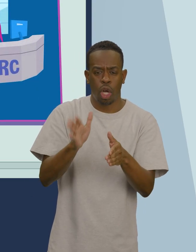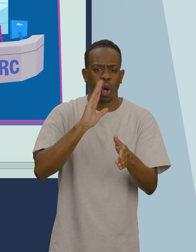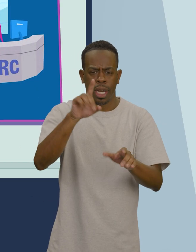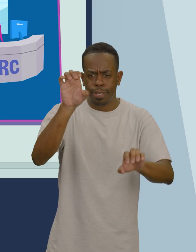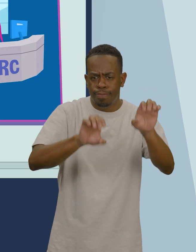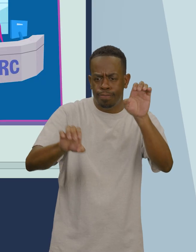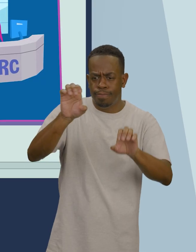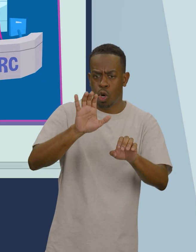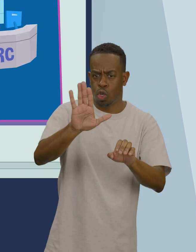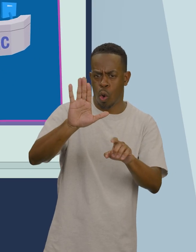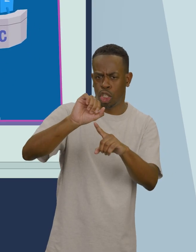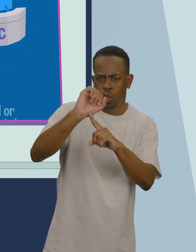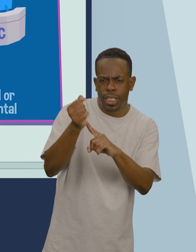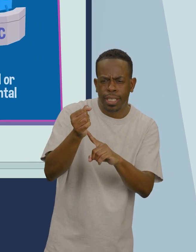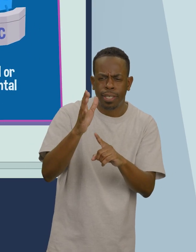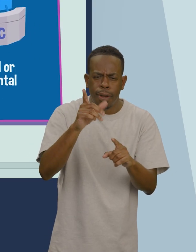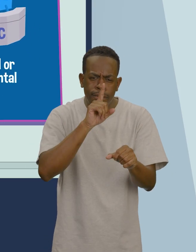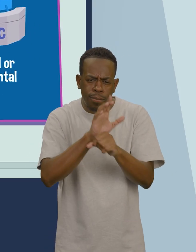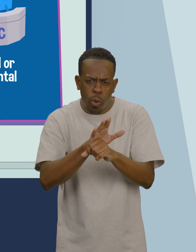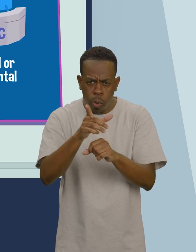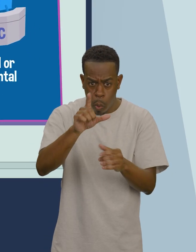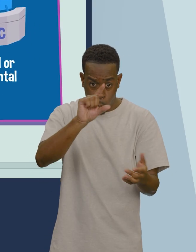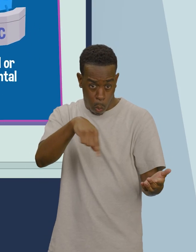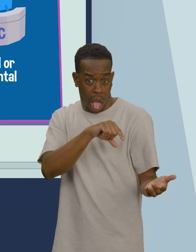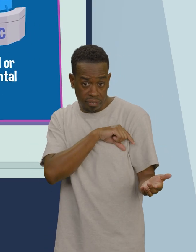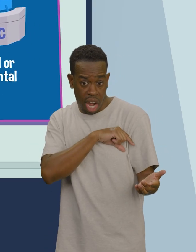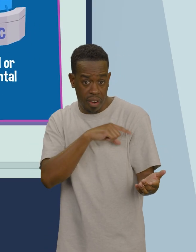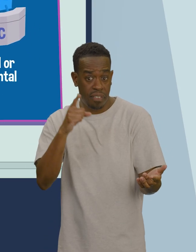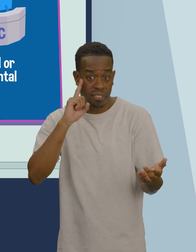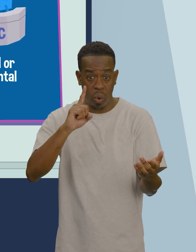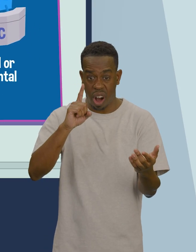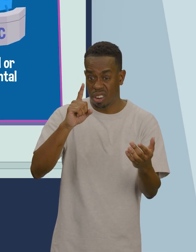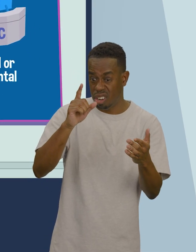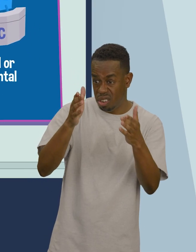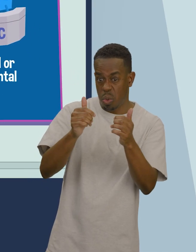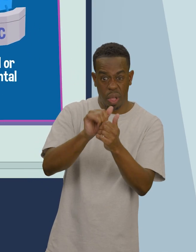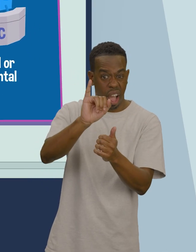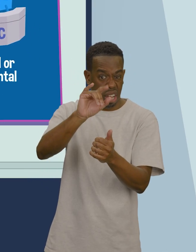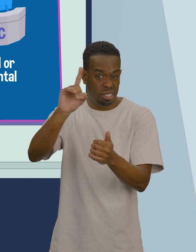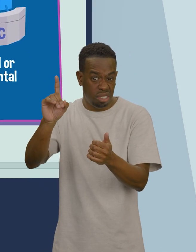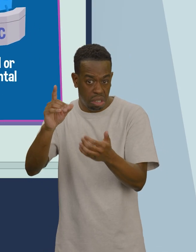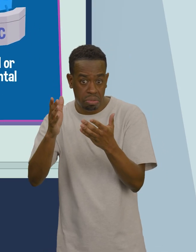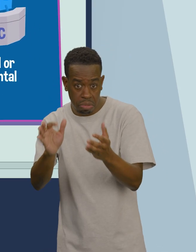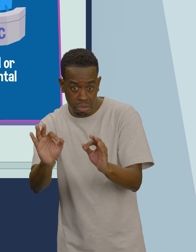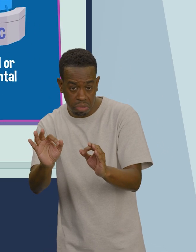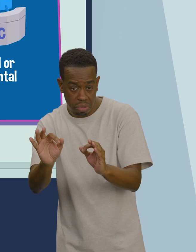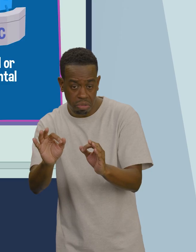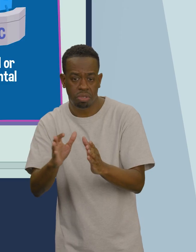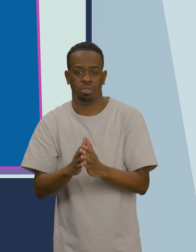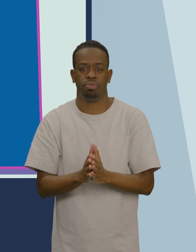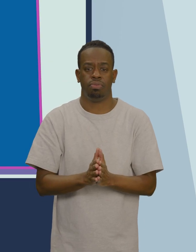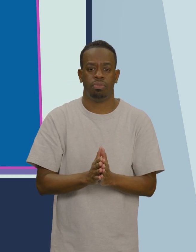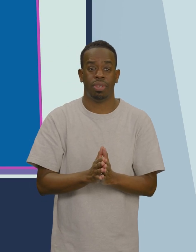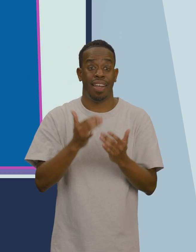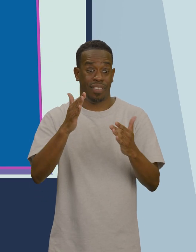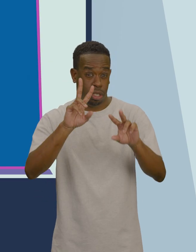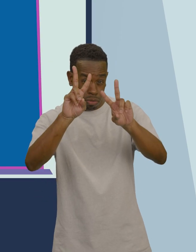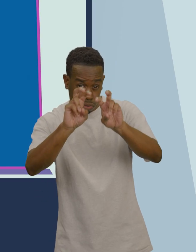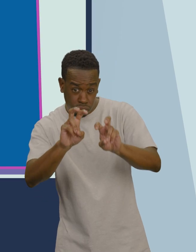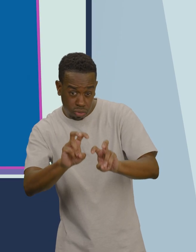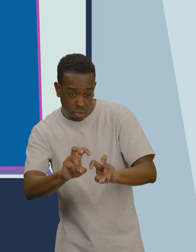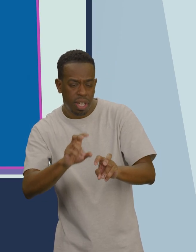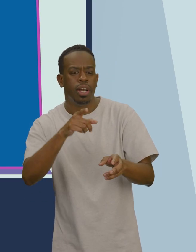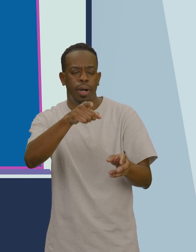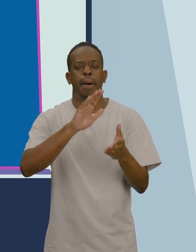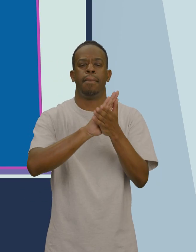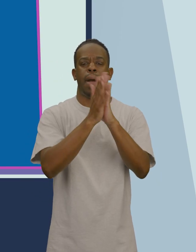They evaluate your individual situation to confirm that you qualify as a person with an intellectual or developmental disability, also known as IDD. After assessment